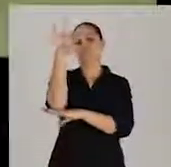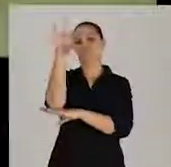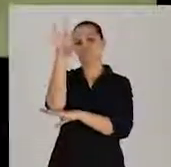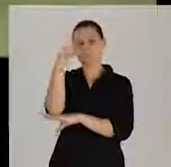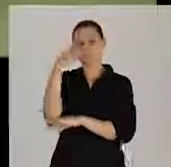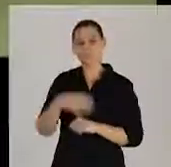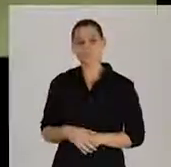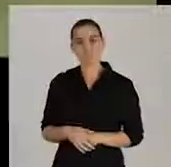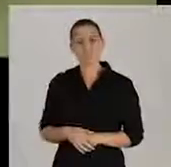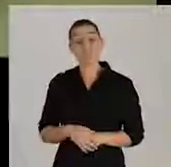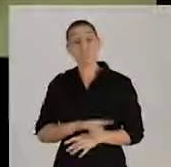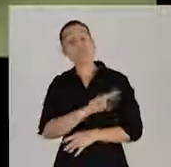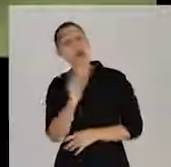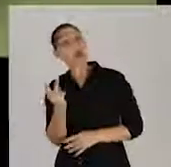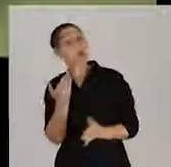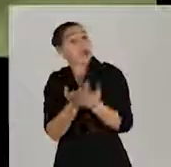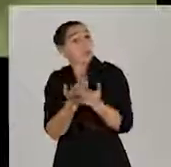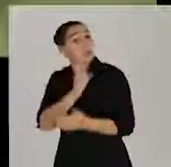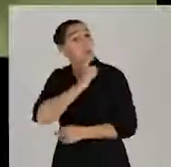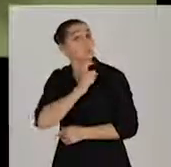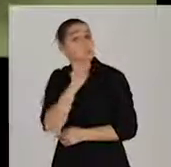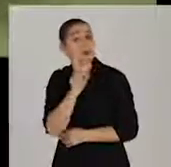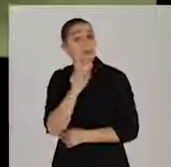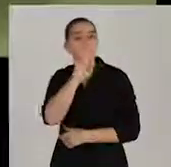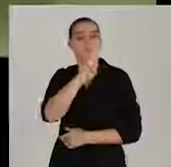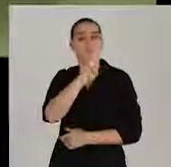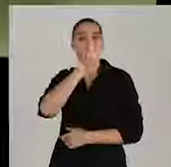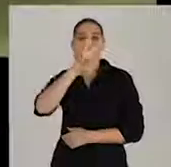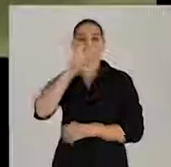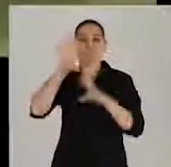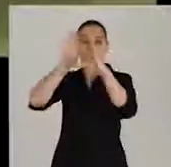as UV lights or lamps, placed in the upper